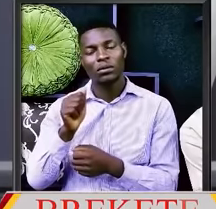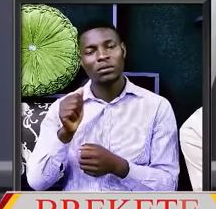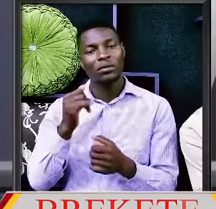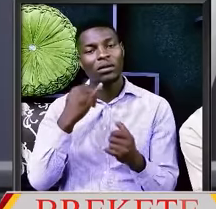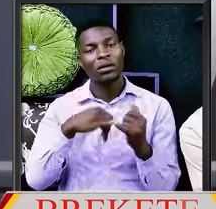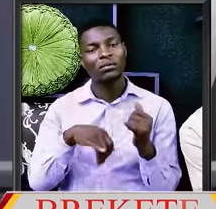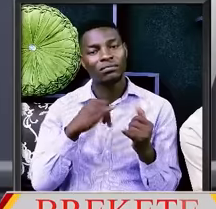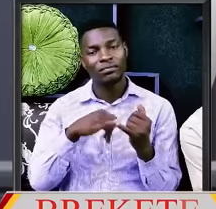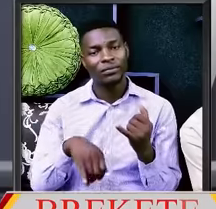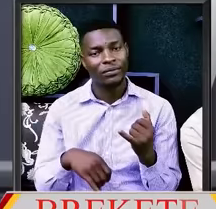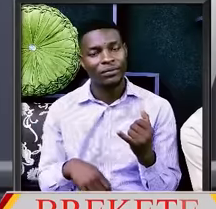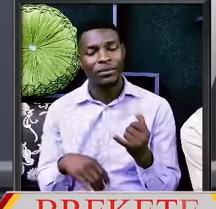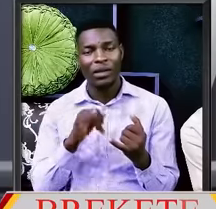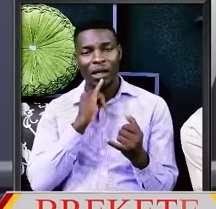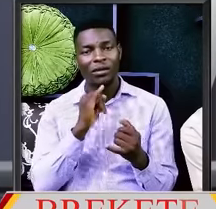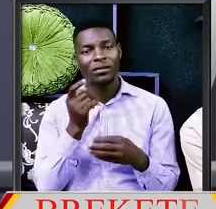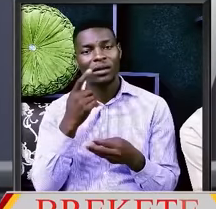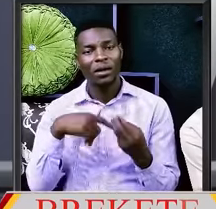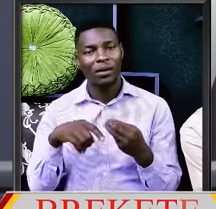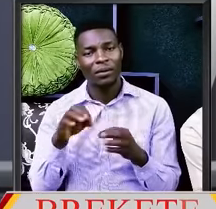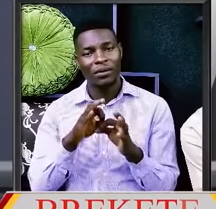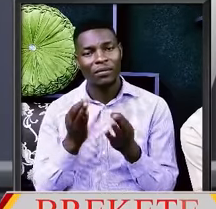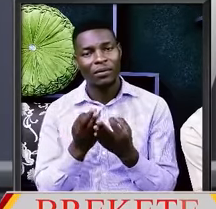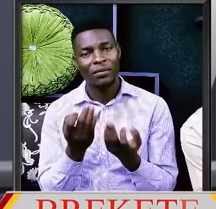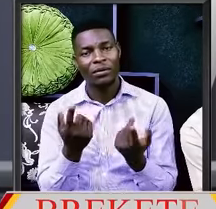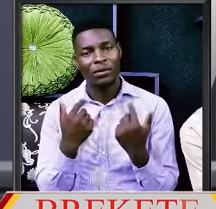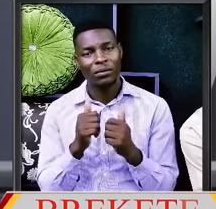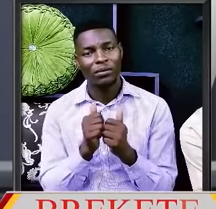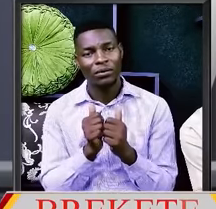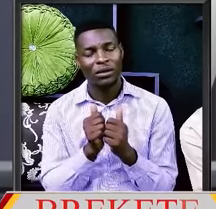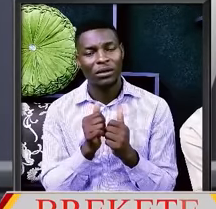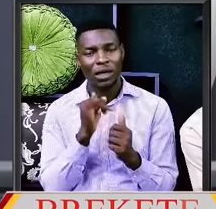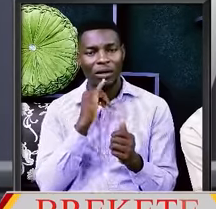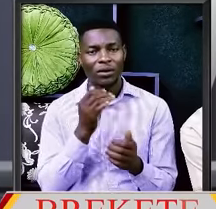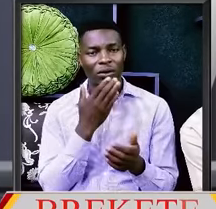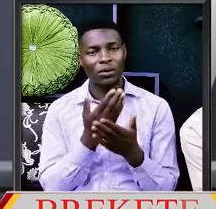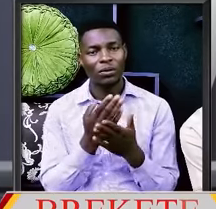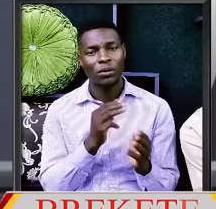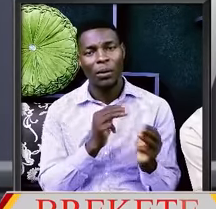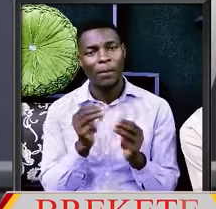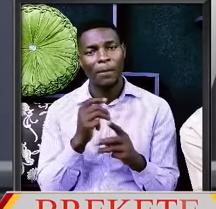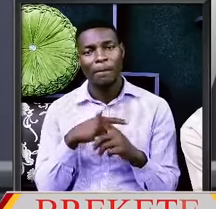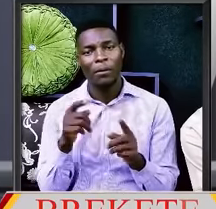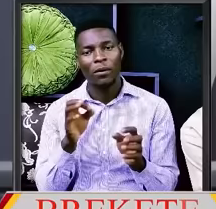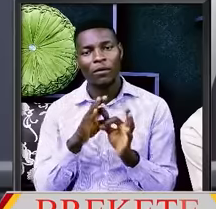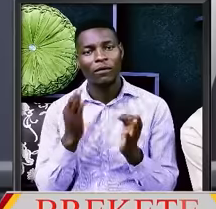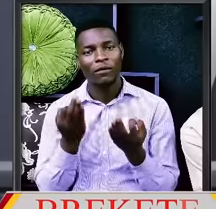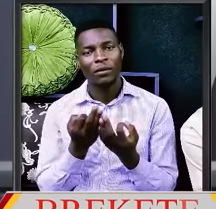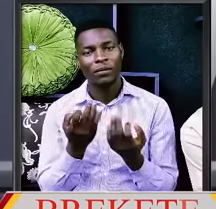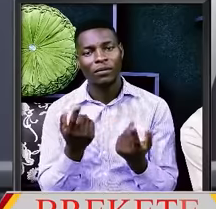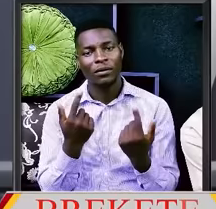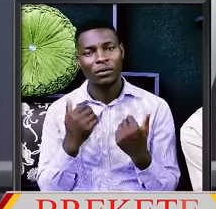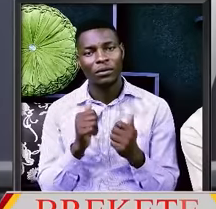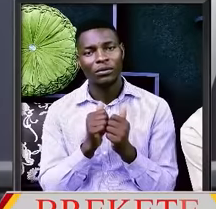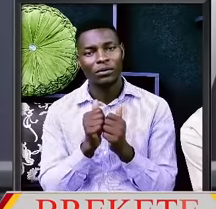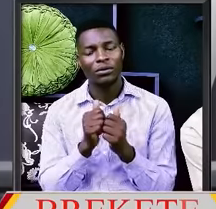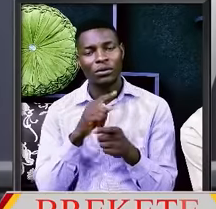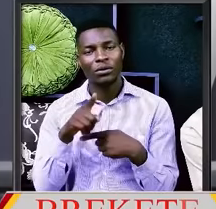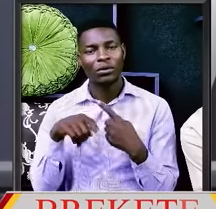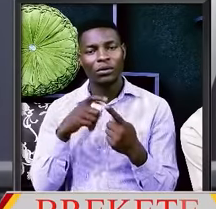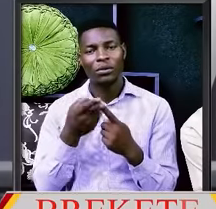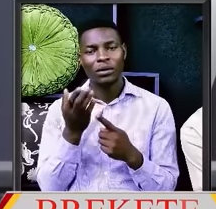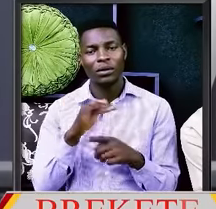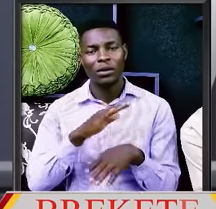is about the family coming together. It's a good thing. It's a good move. But the family come together when they all have the